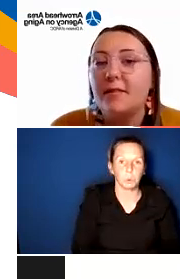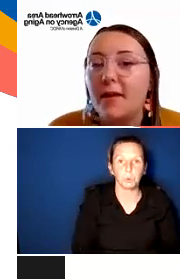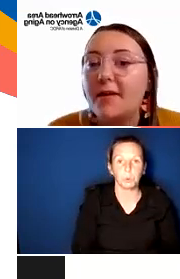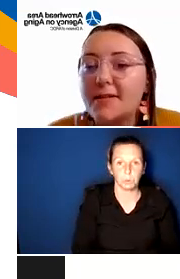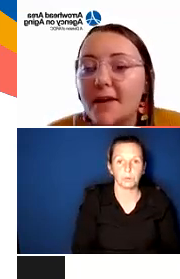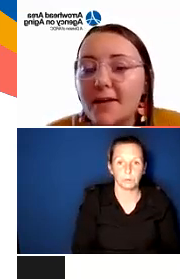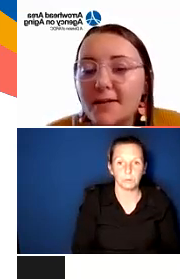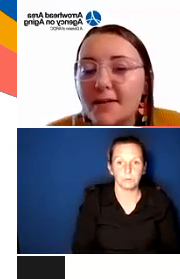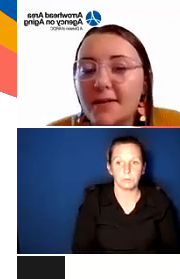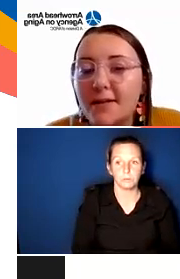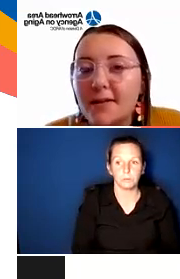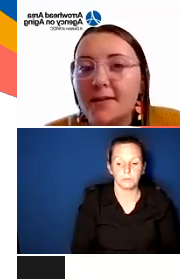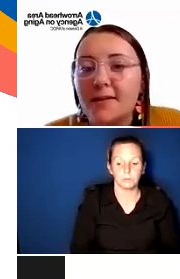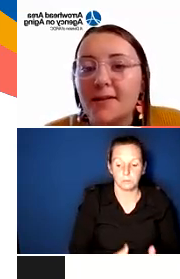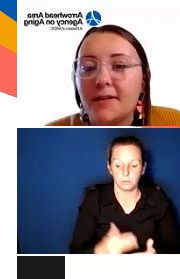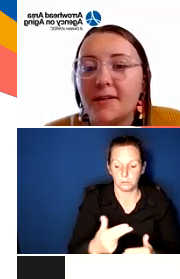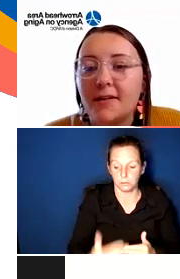And next slide.